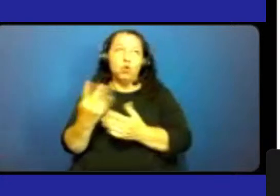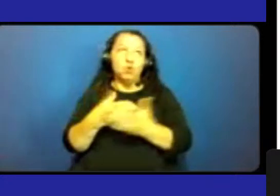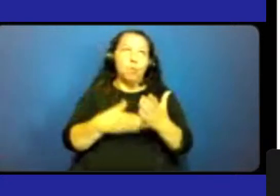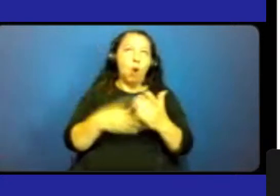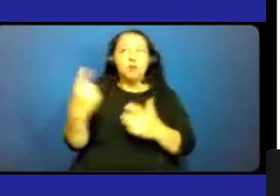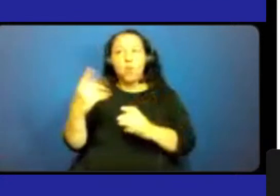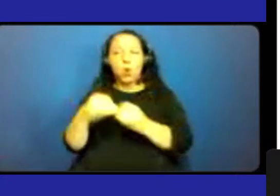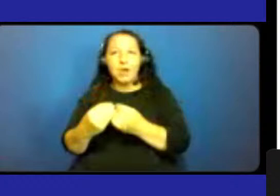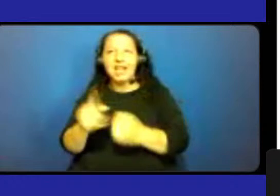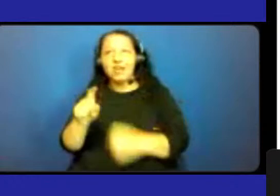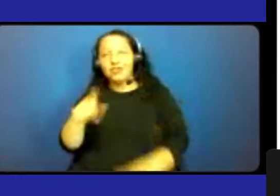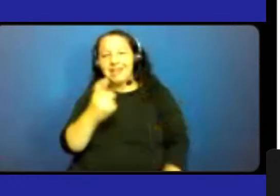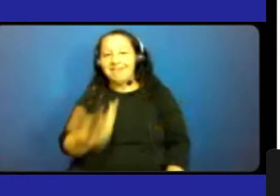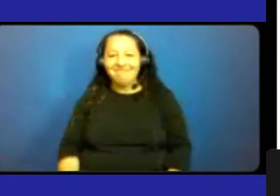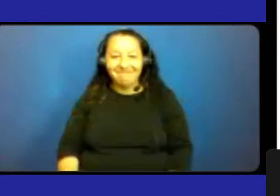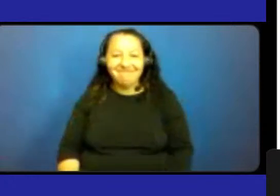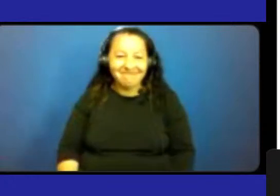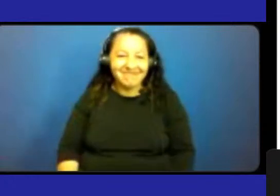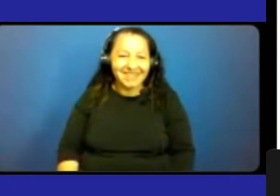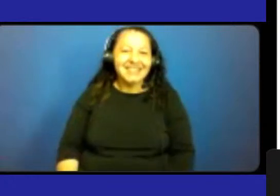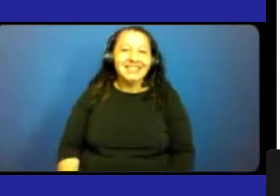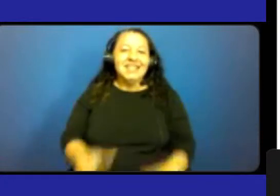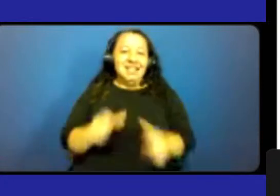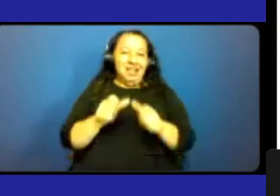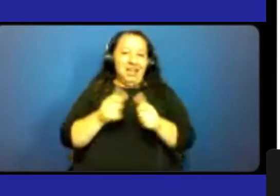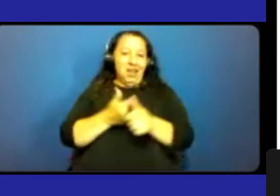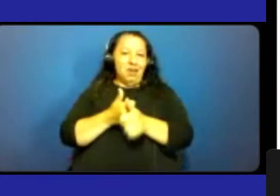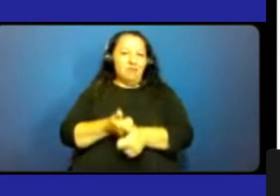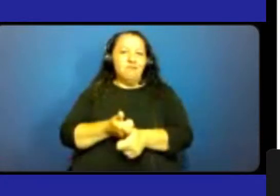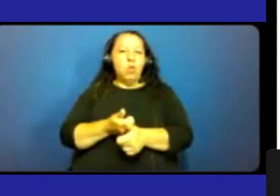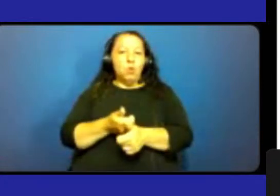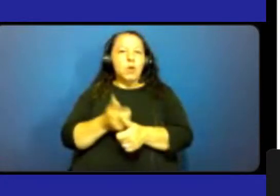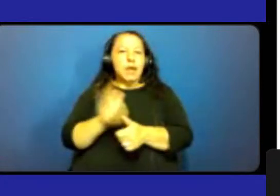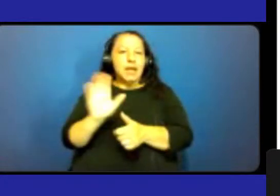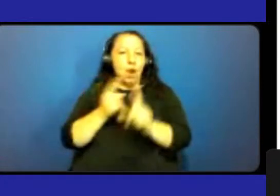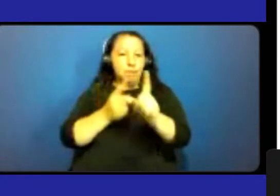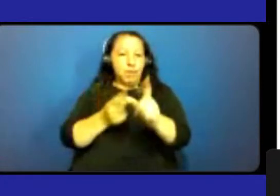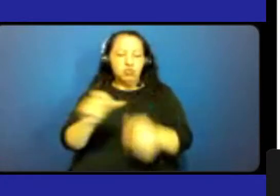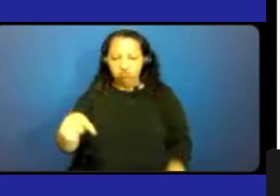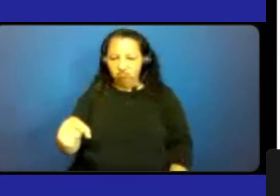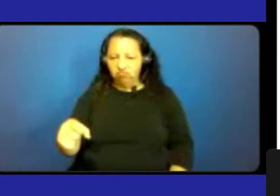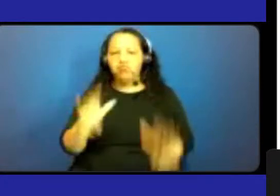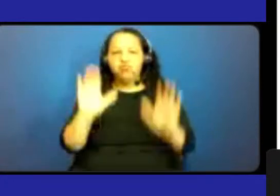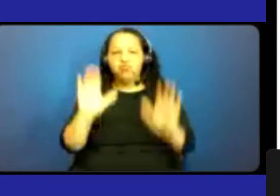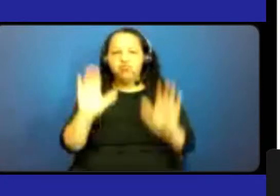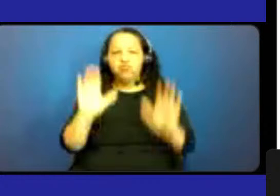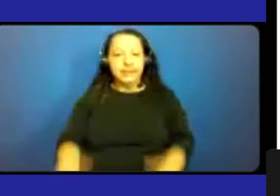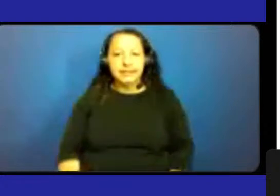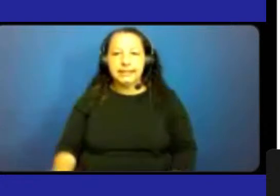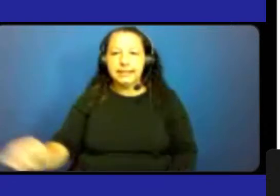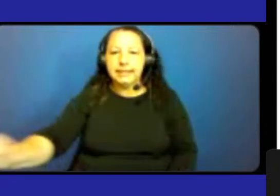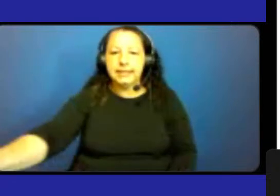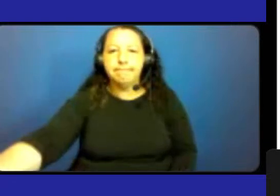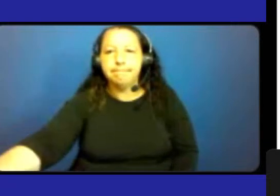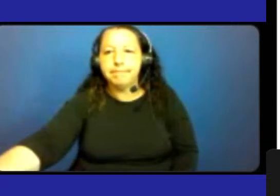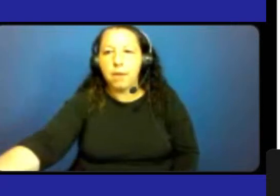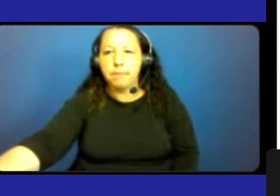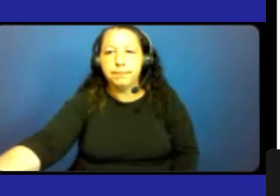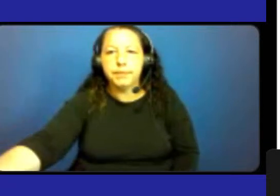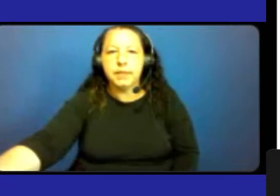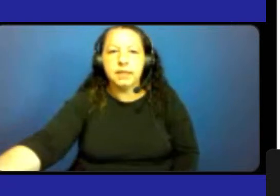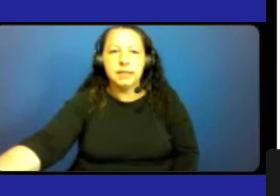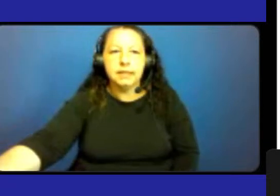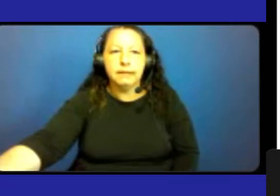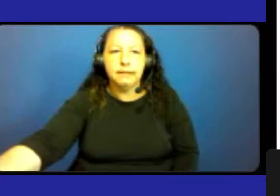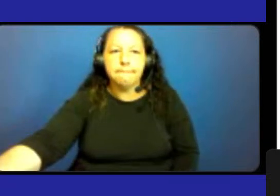I should say, in keeping with the mission of it. So that's excellent. On AR days, our accounts